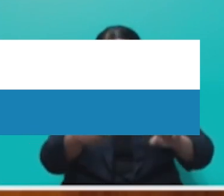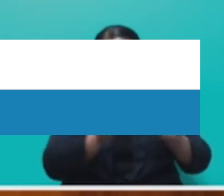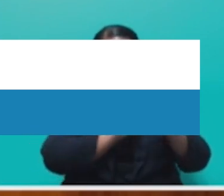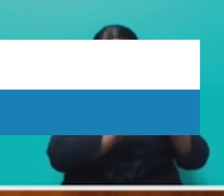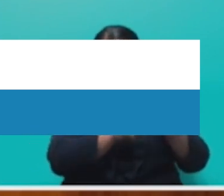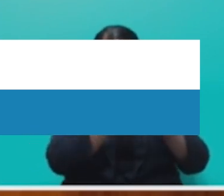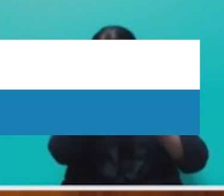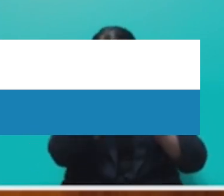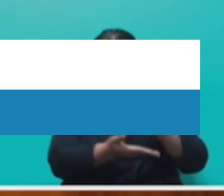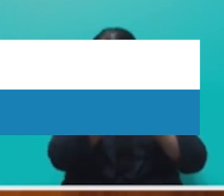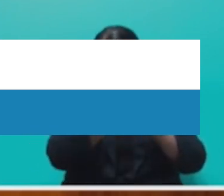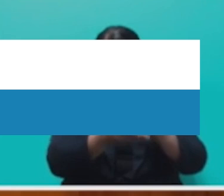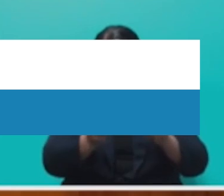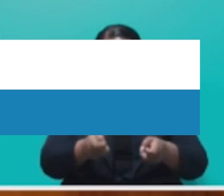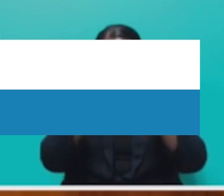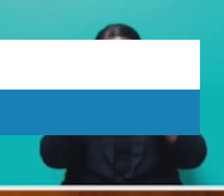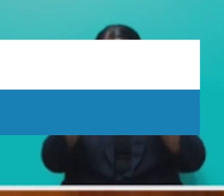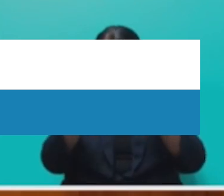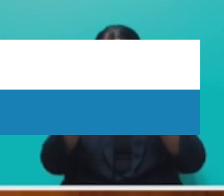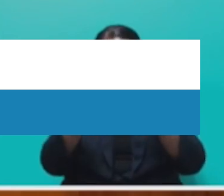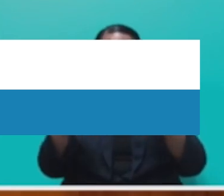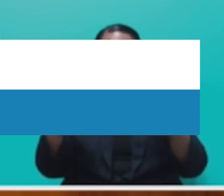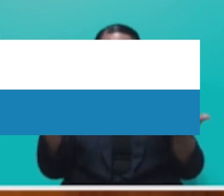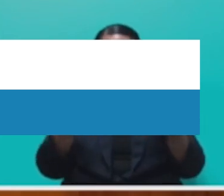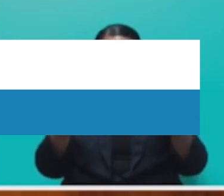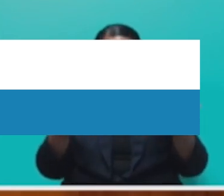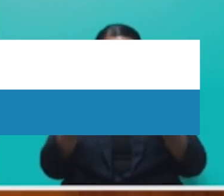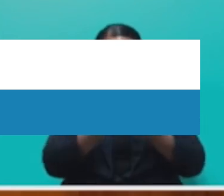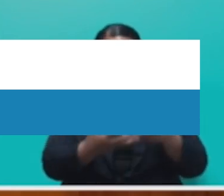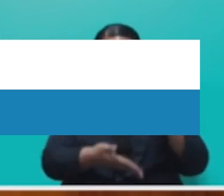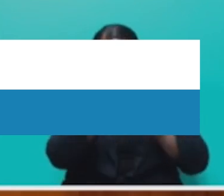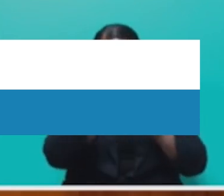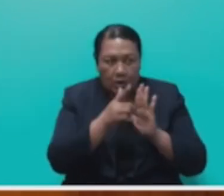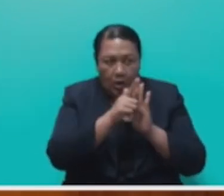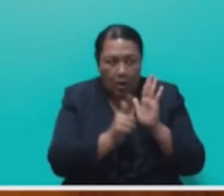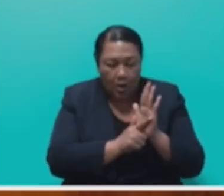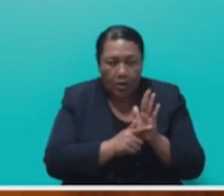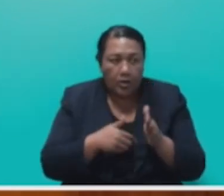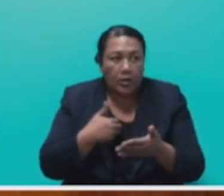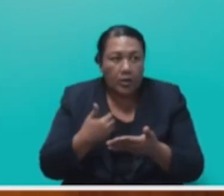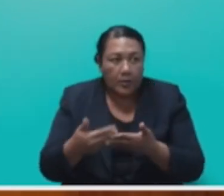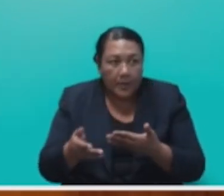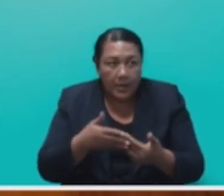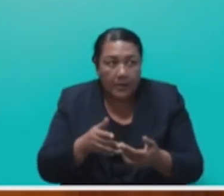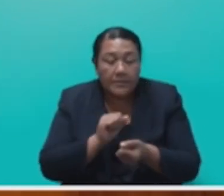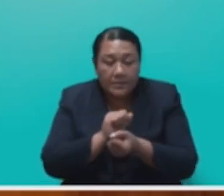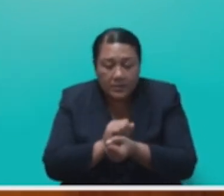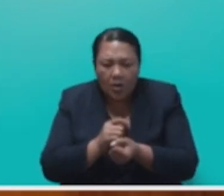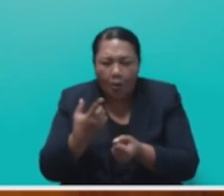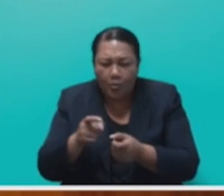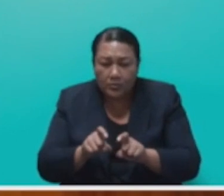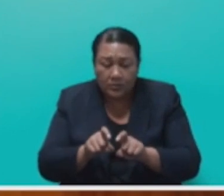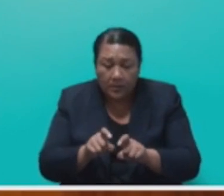it will promote consistency in the application of the law. Whether it be a binding precedent or a persuasive precedent, we must